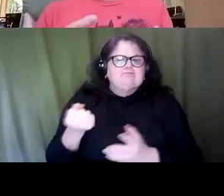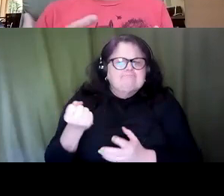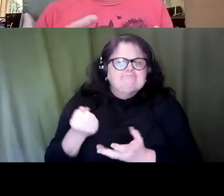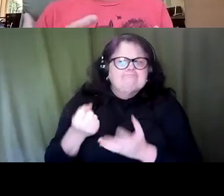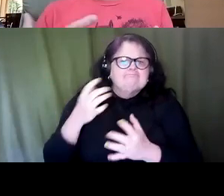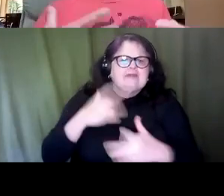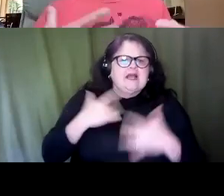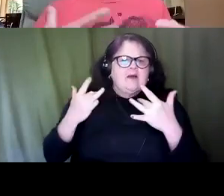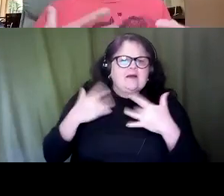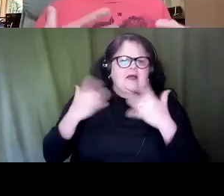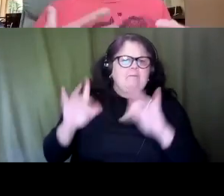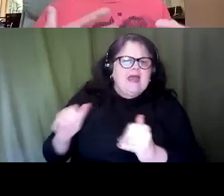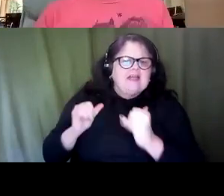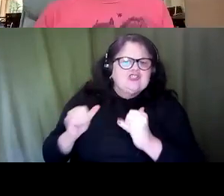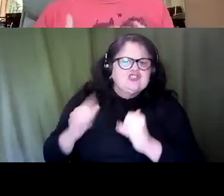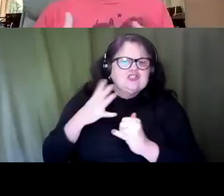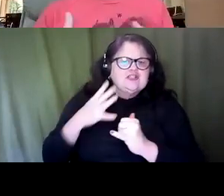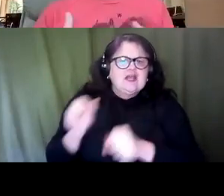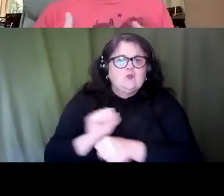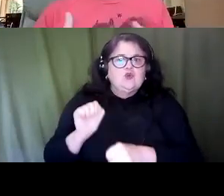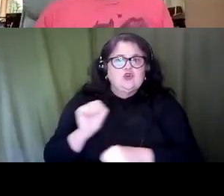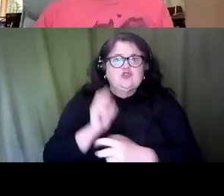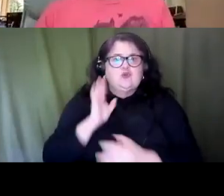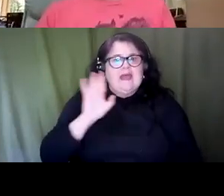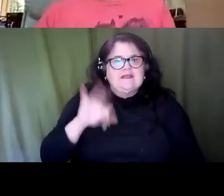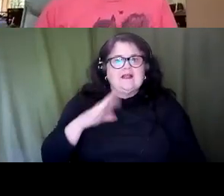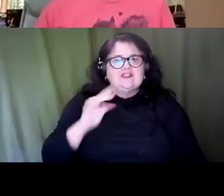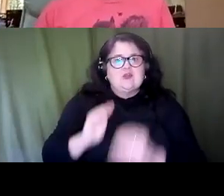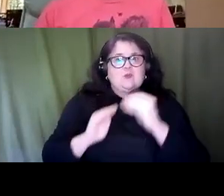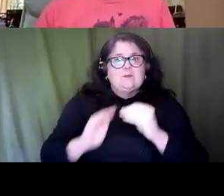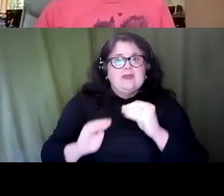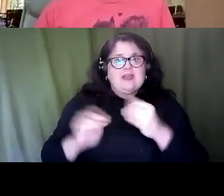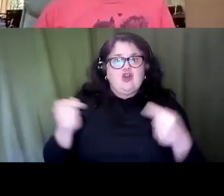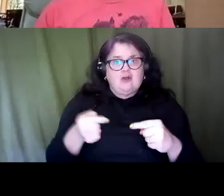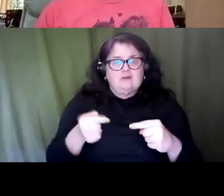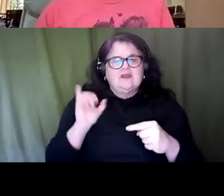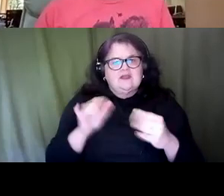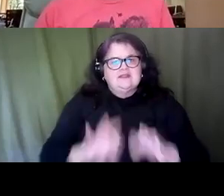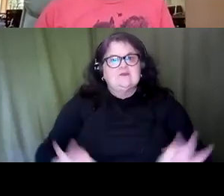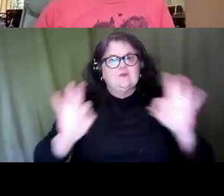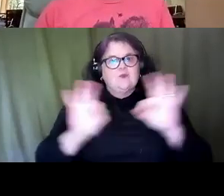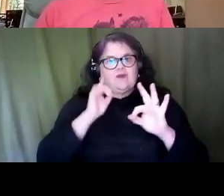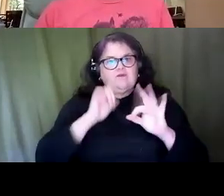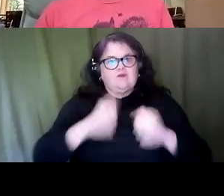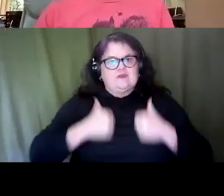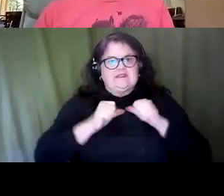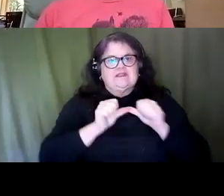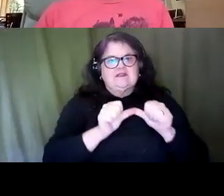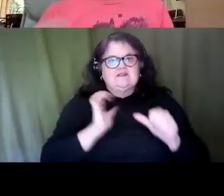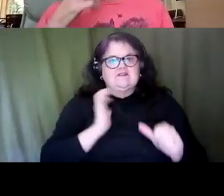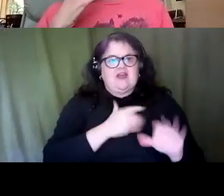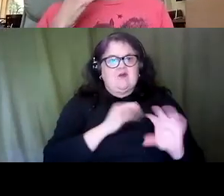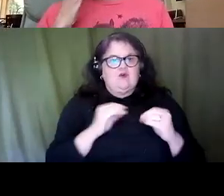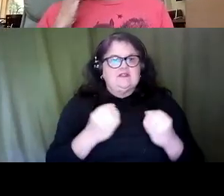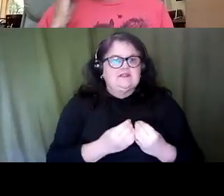to acknowledge and repair harm, that's so important to the resilience of our organizations.